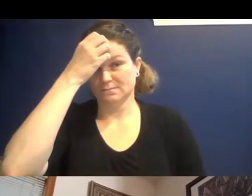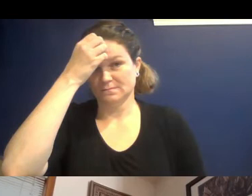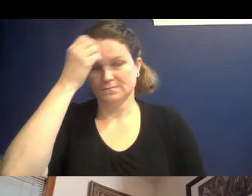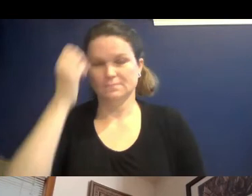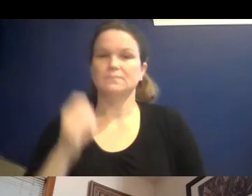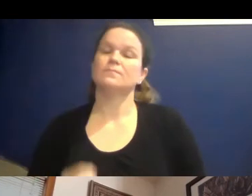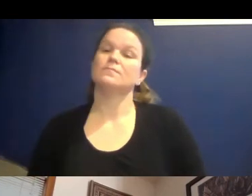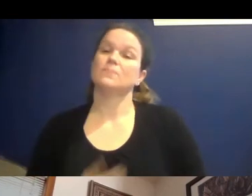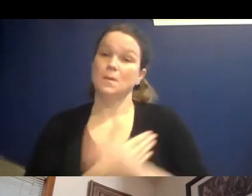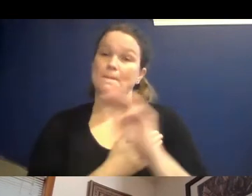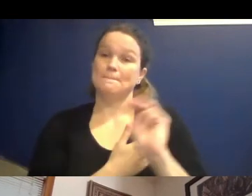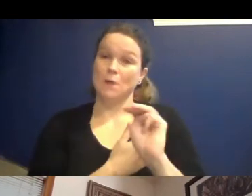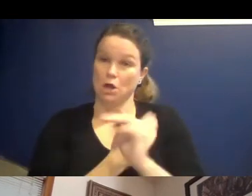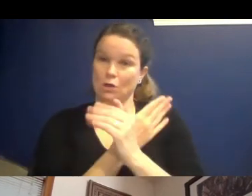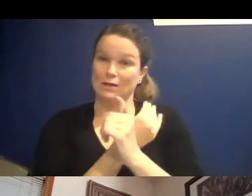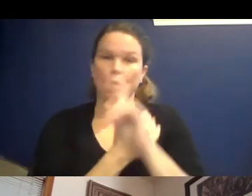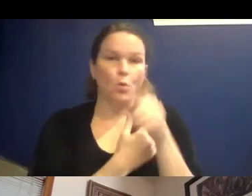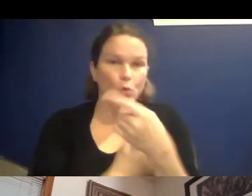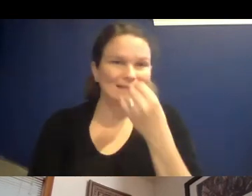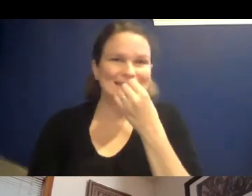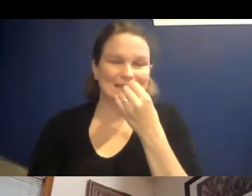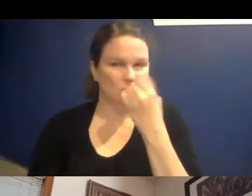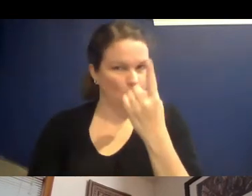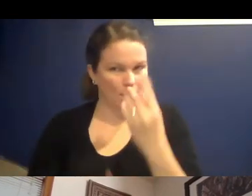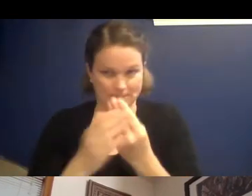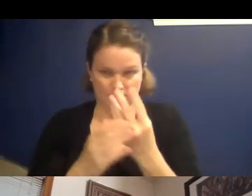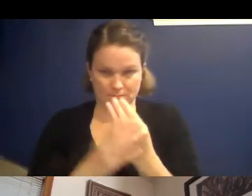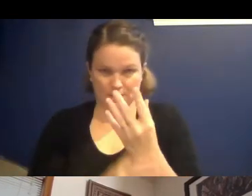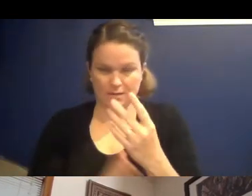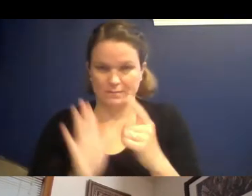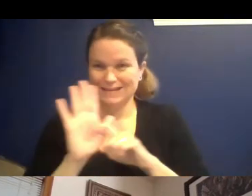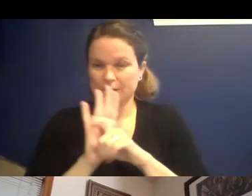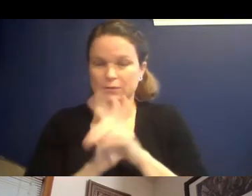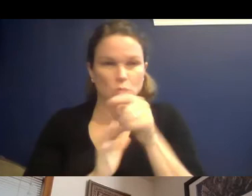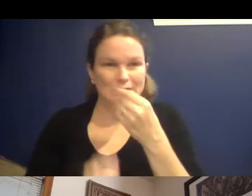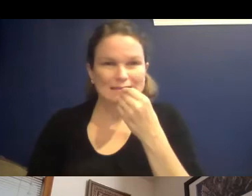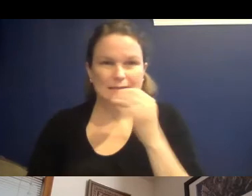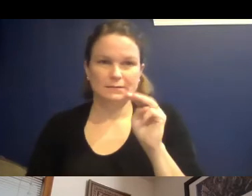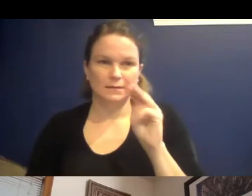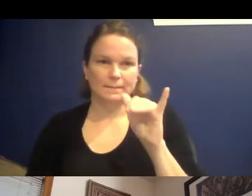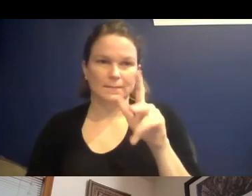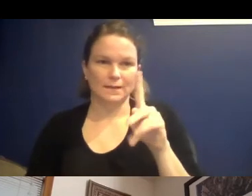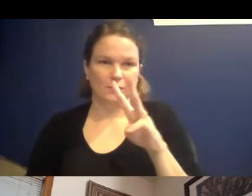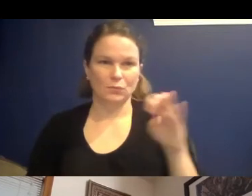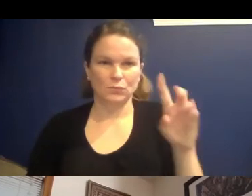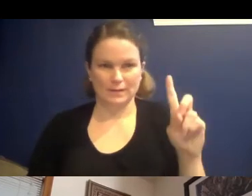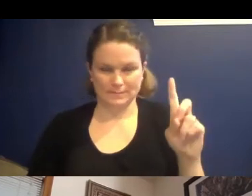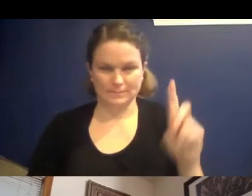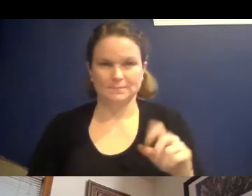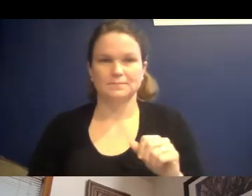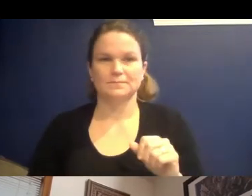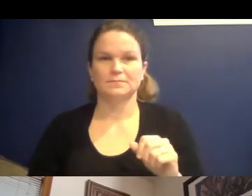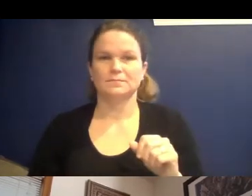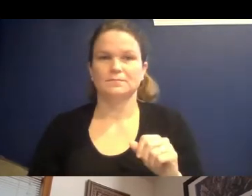Monarch caterpillars eat only milkweed, and the family is called Asclepias. There are